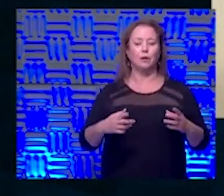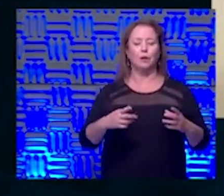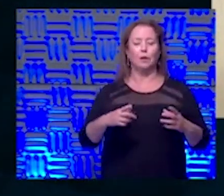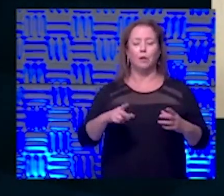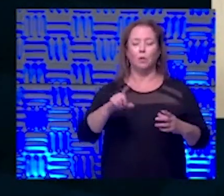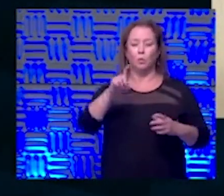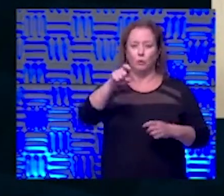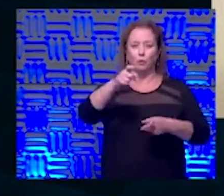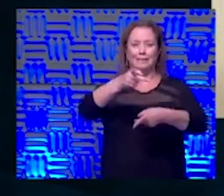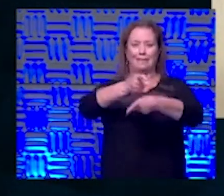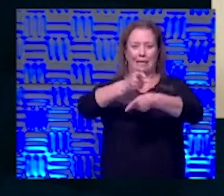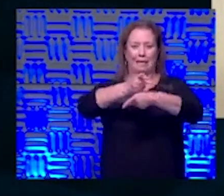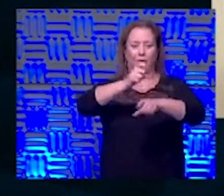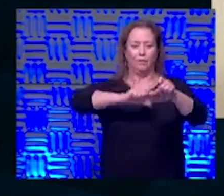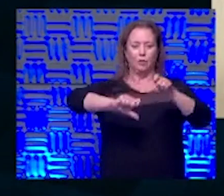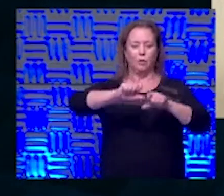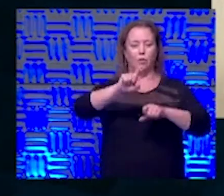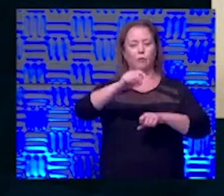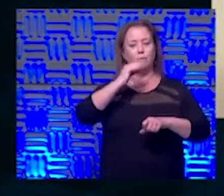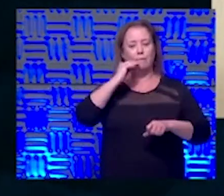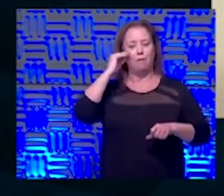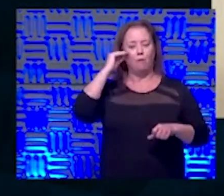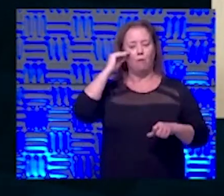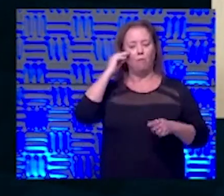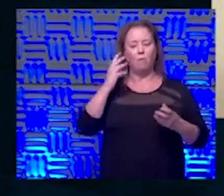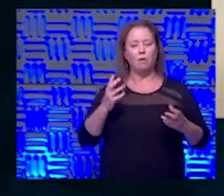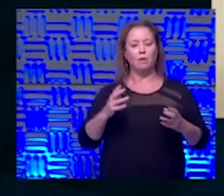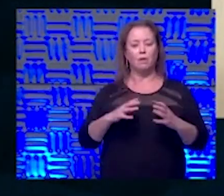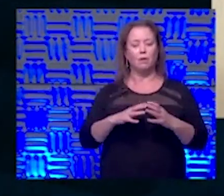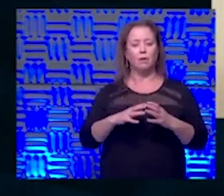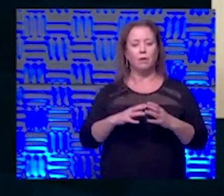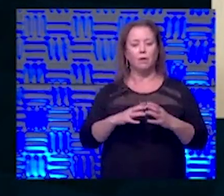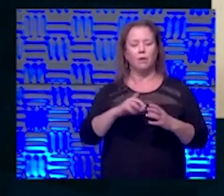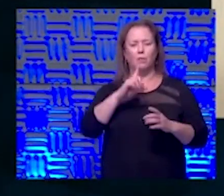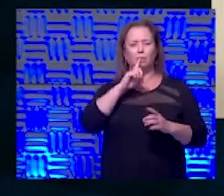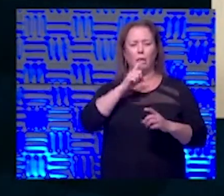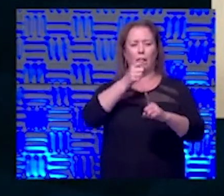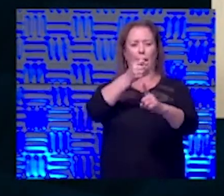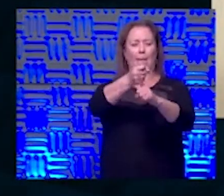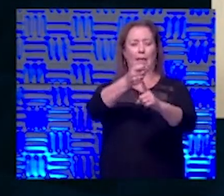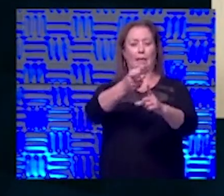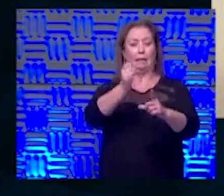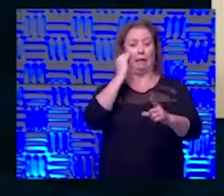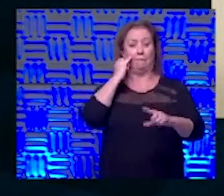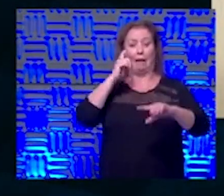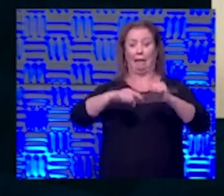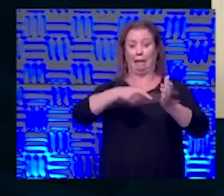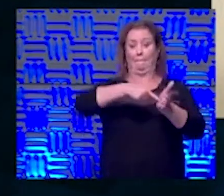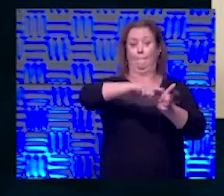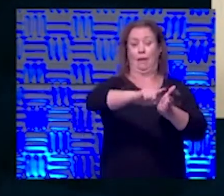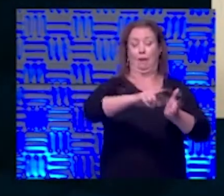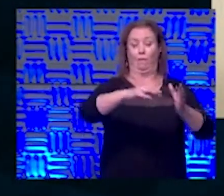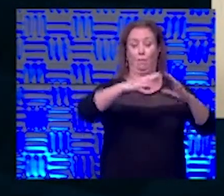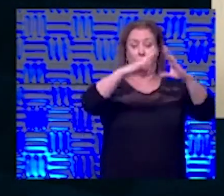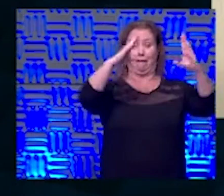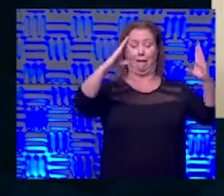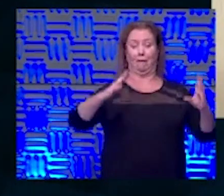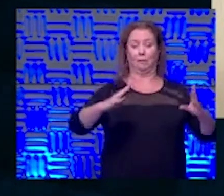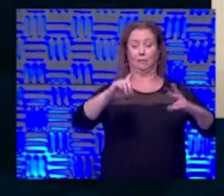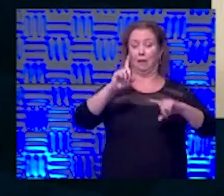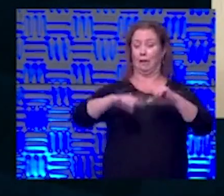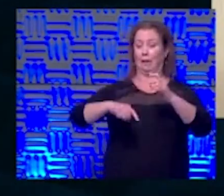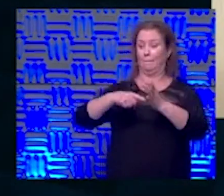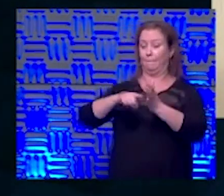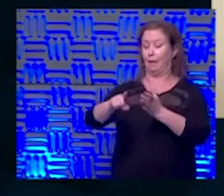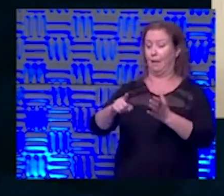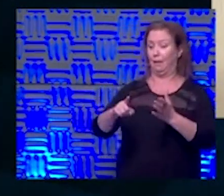take care of each other. We all should be at home. There is this real impact, though. If I can't pay for my housing, I can't pay for